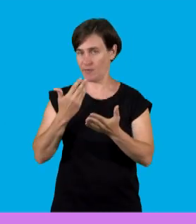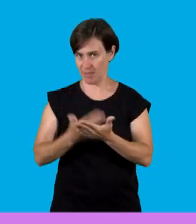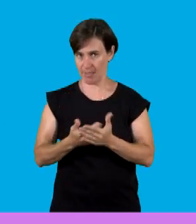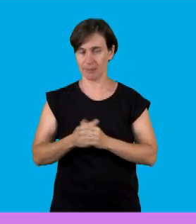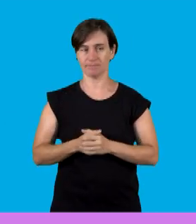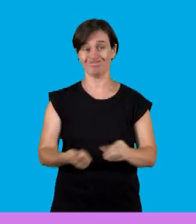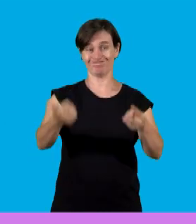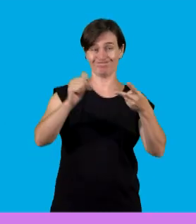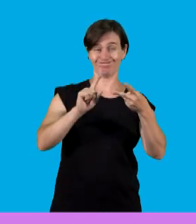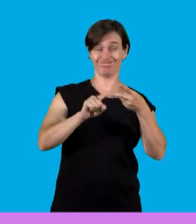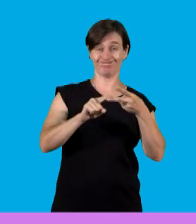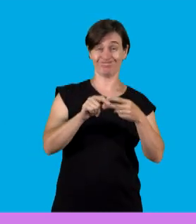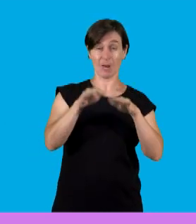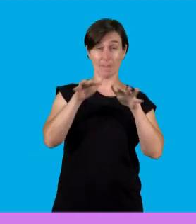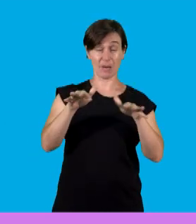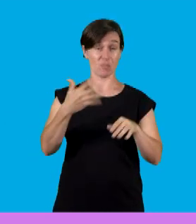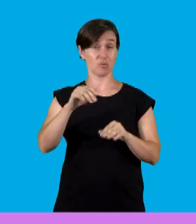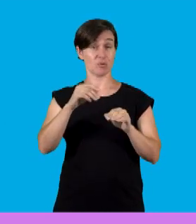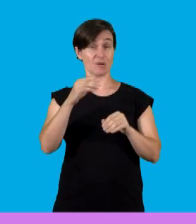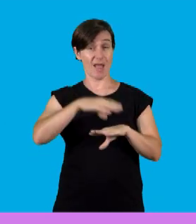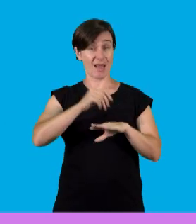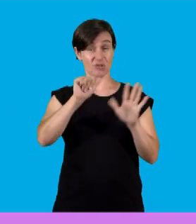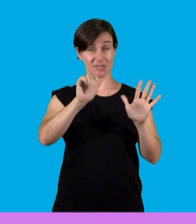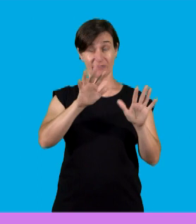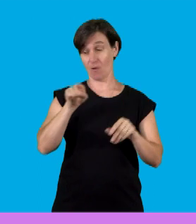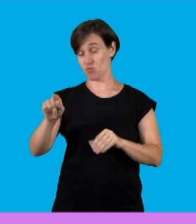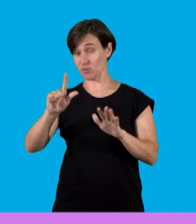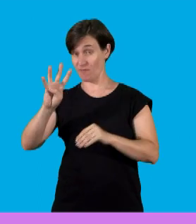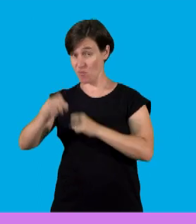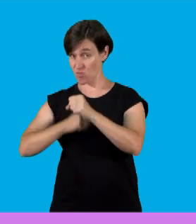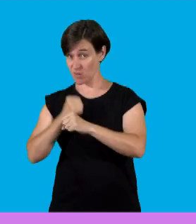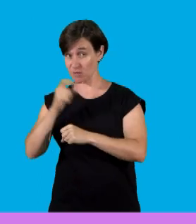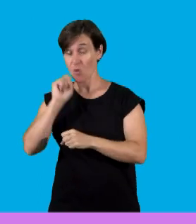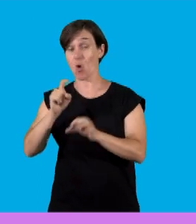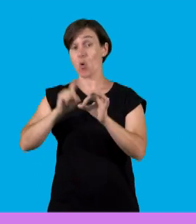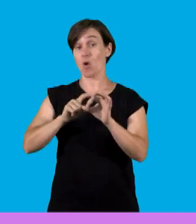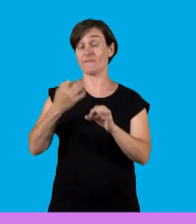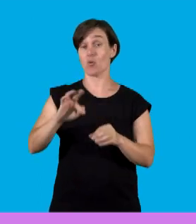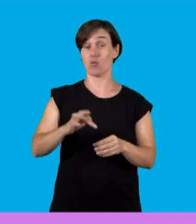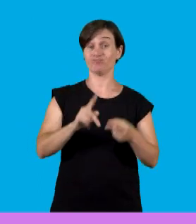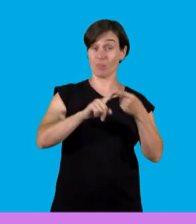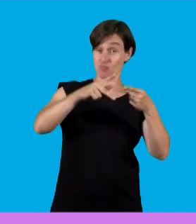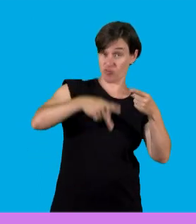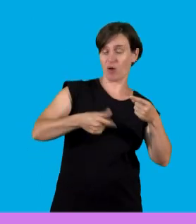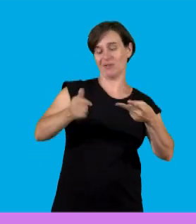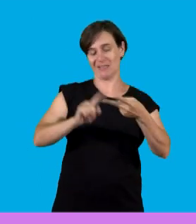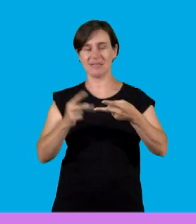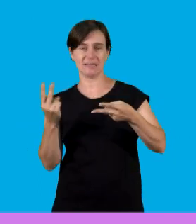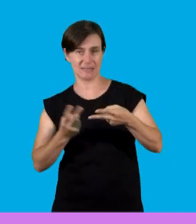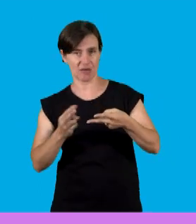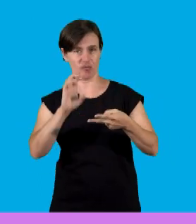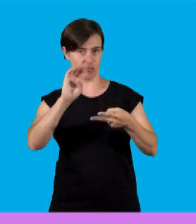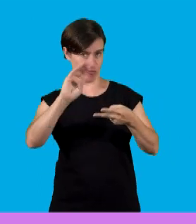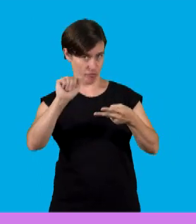qualifies for the primary rebate. Then individuals between 65 and 74 years old qualifies for your primary rebate as well as